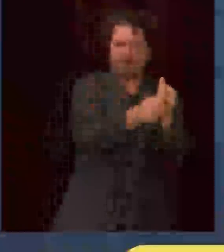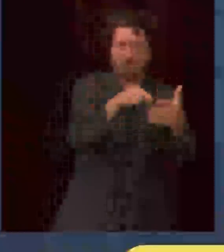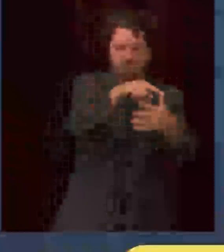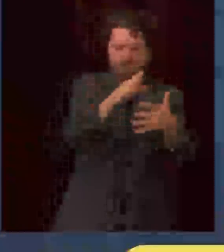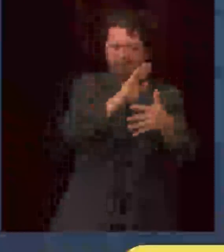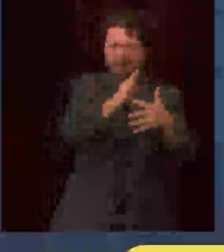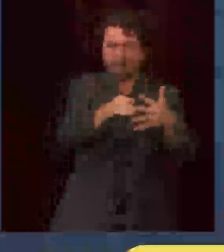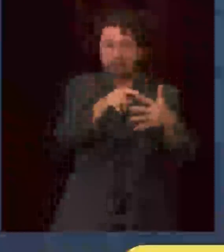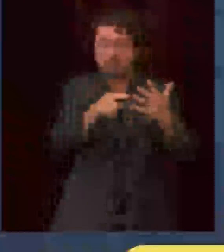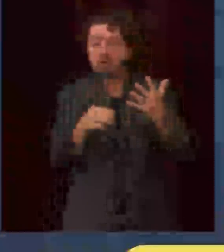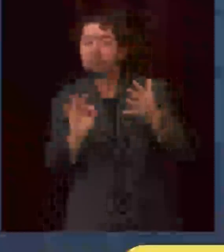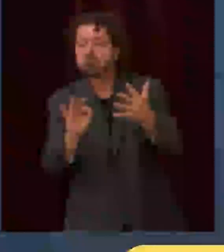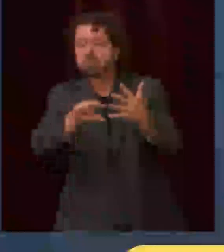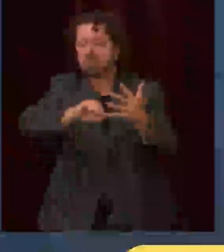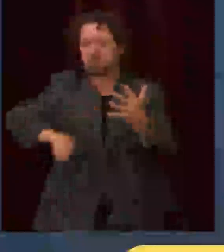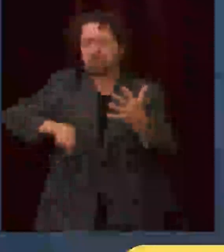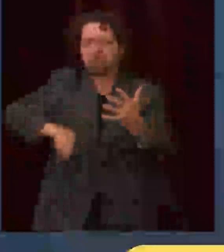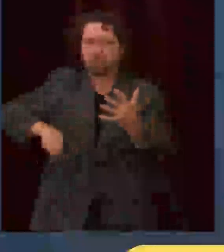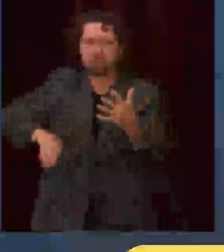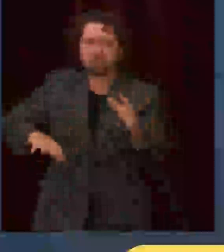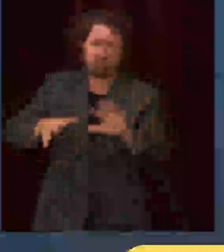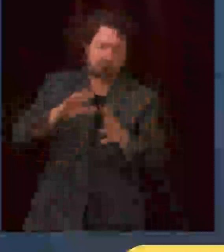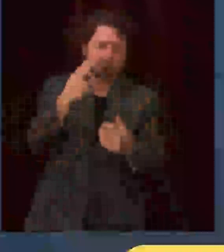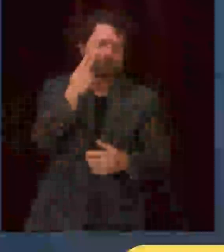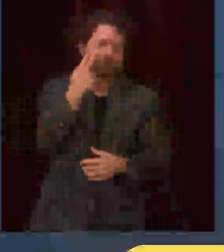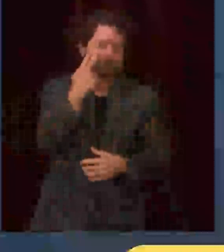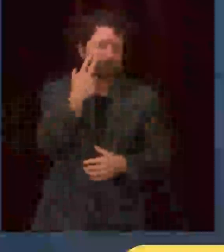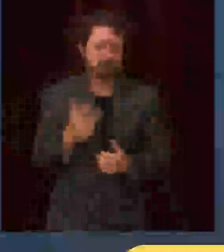Governor, based on the new criteria,